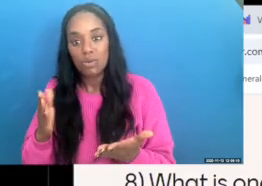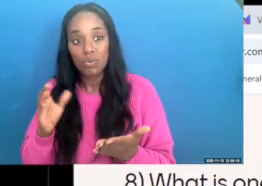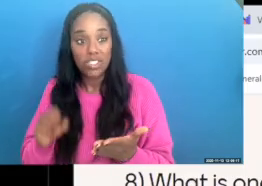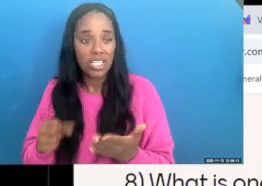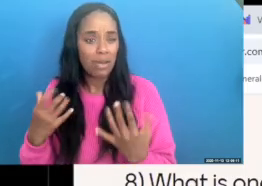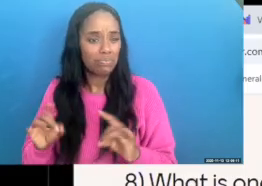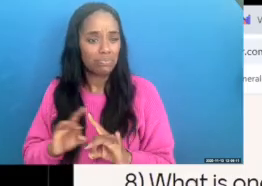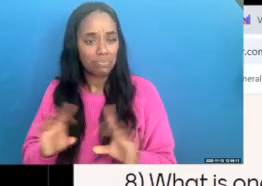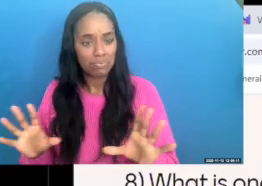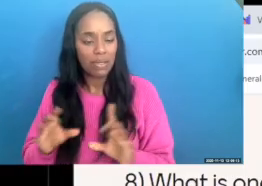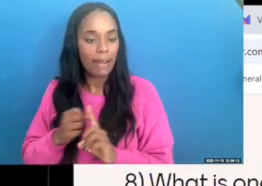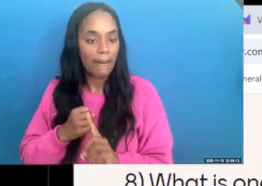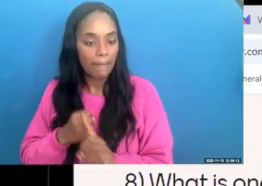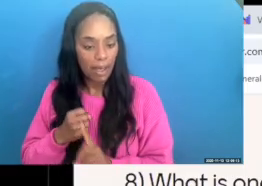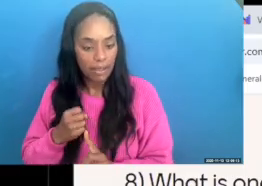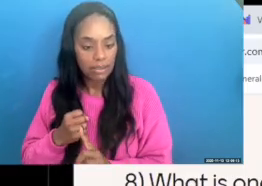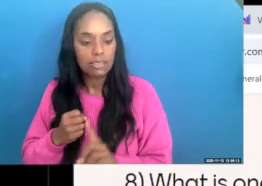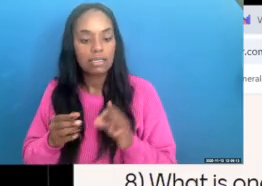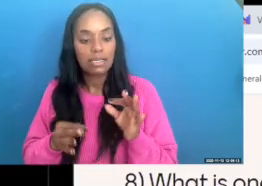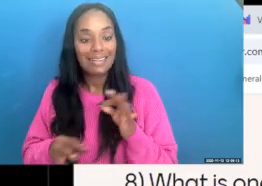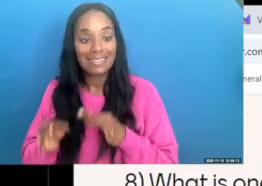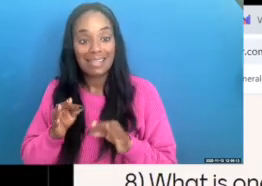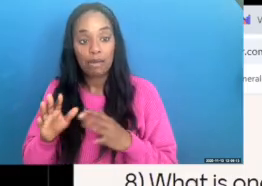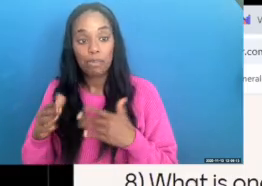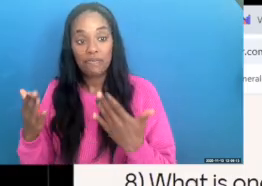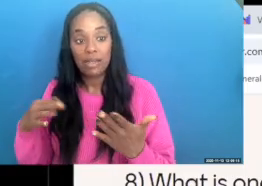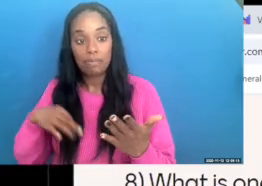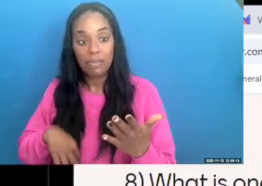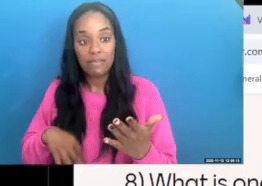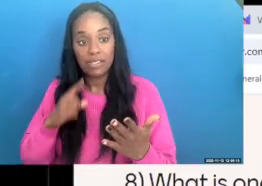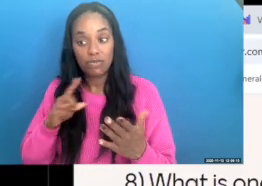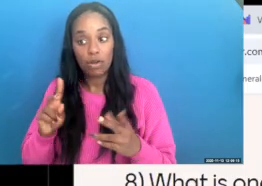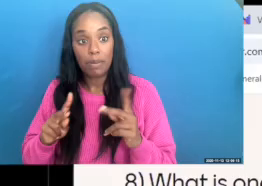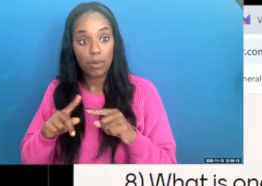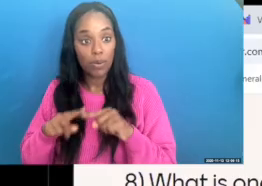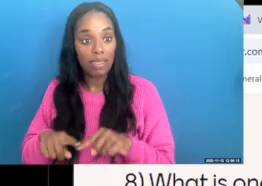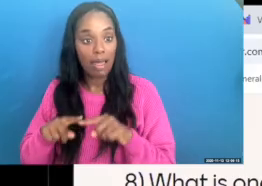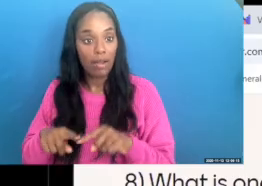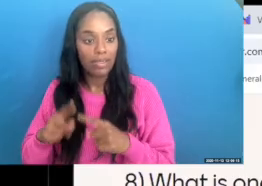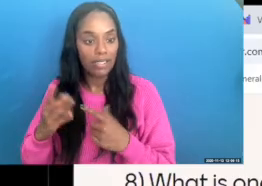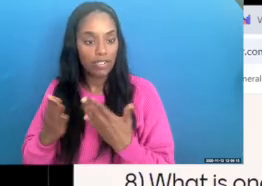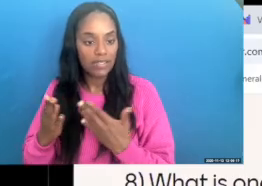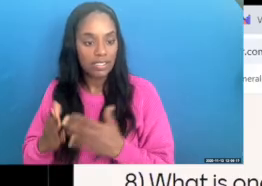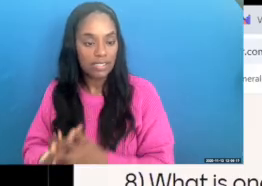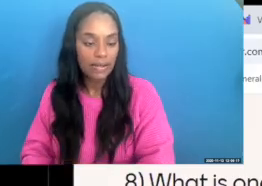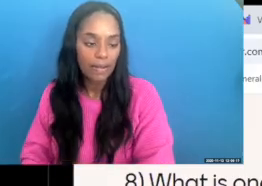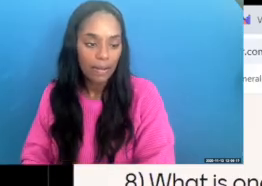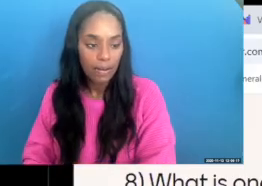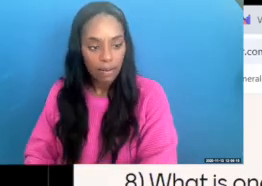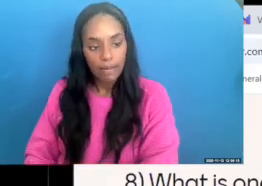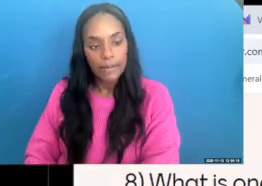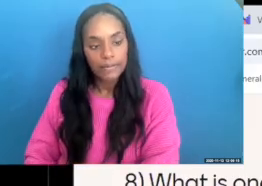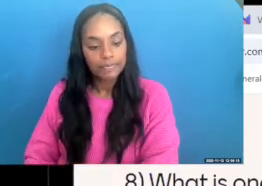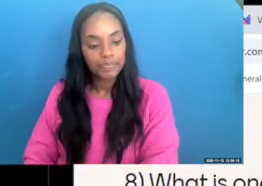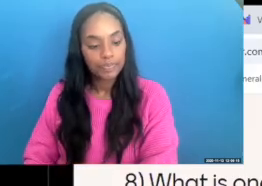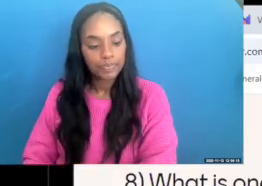these services, and that really leaves a risk of services becoming discontinued, which could have detrimental effects rather